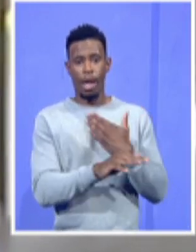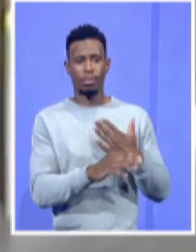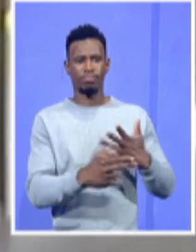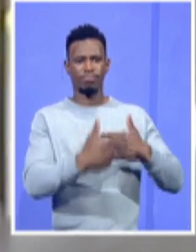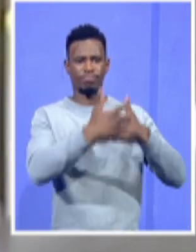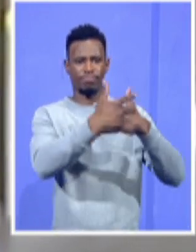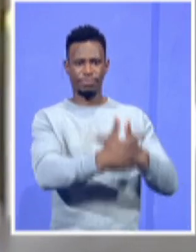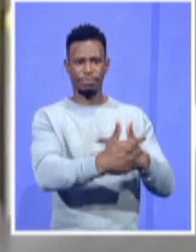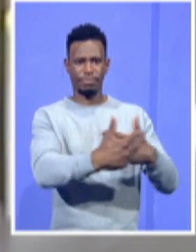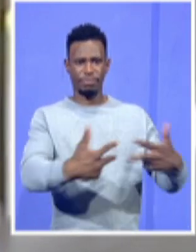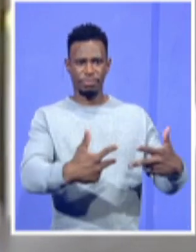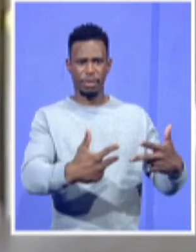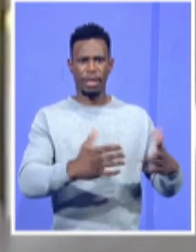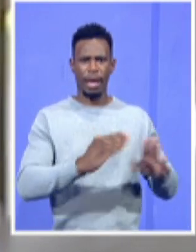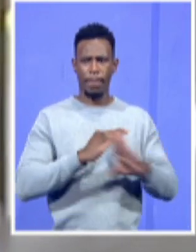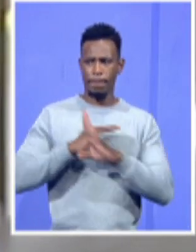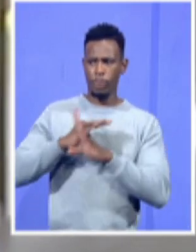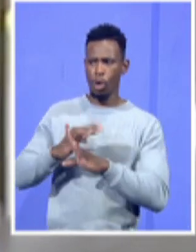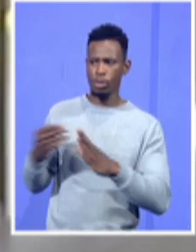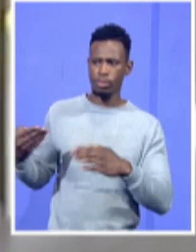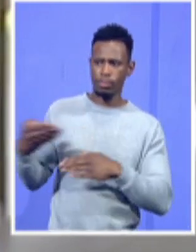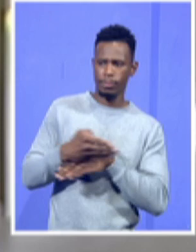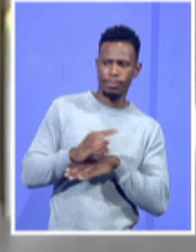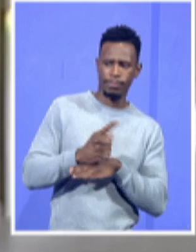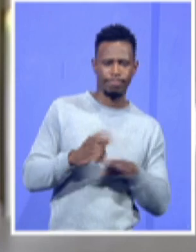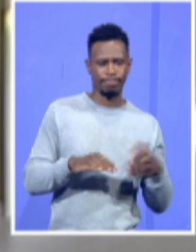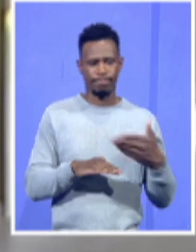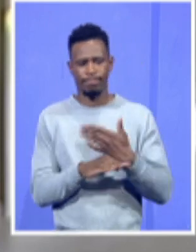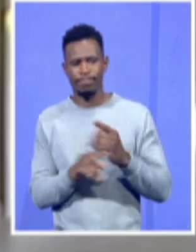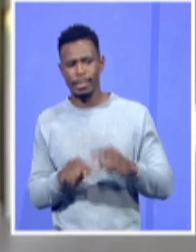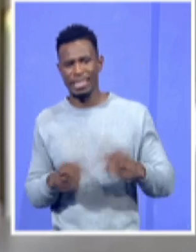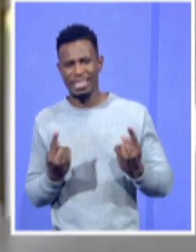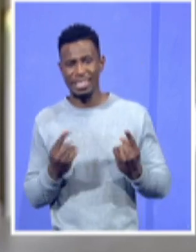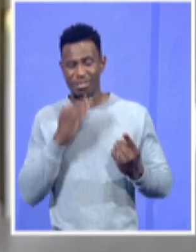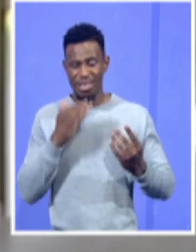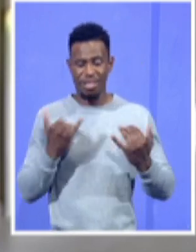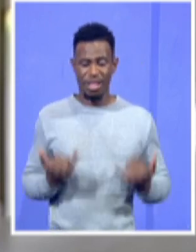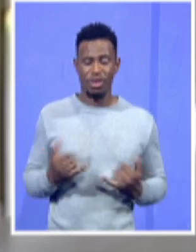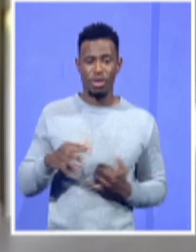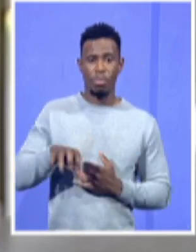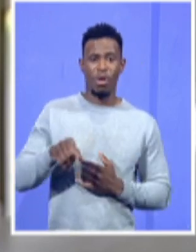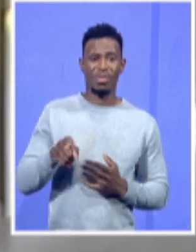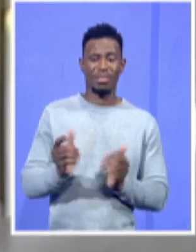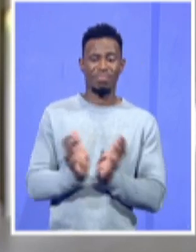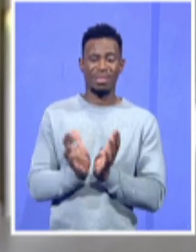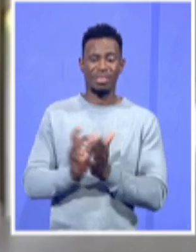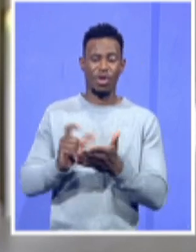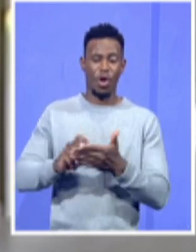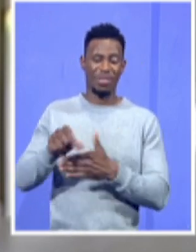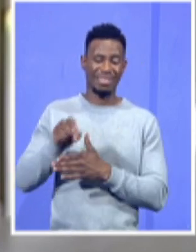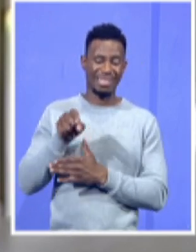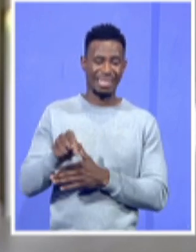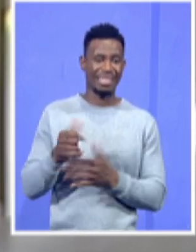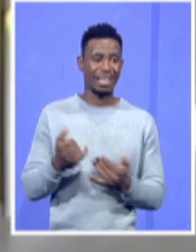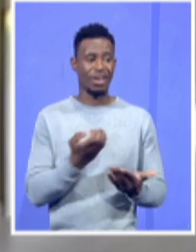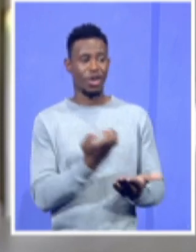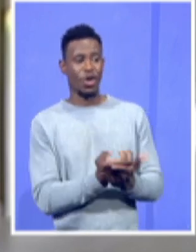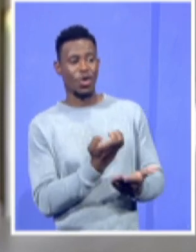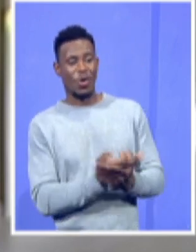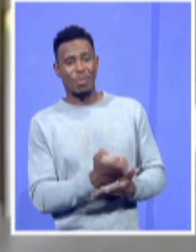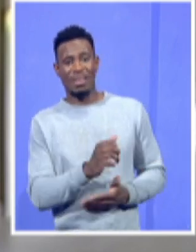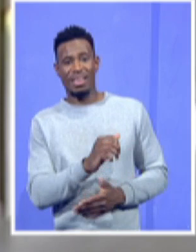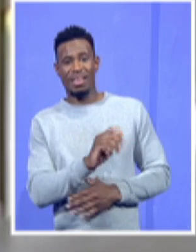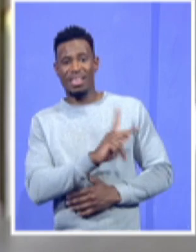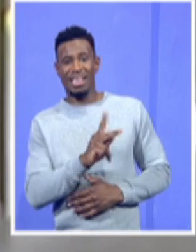of fuel in the country. So this provincial conference sit at a time where the economy of the country is not doing very well, where you've seen the interest rates